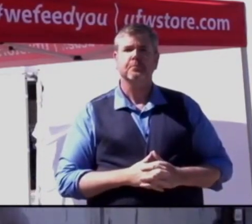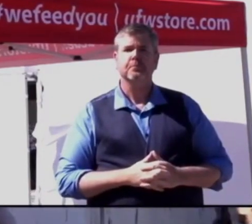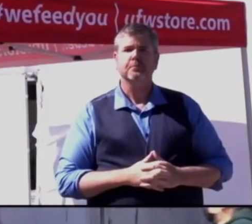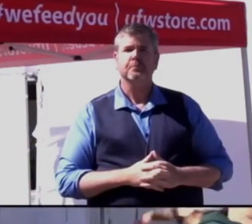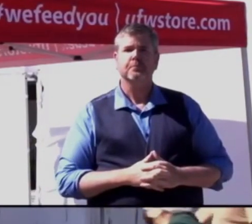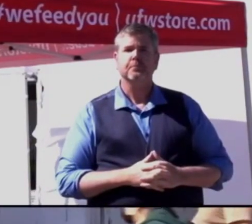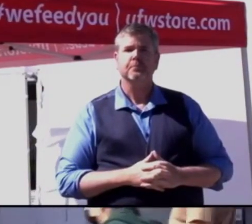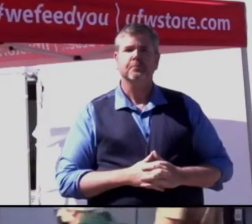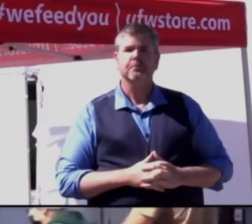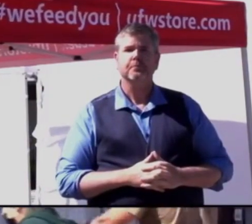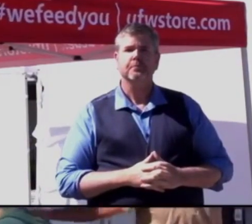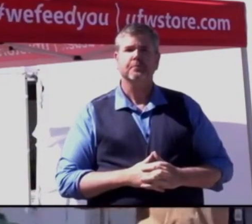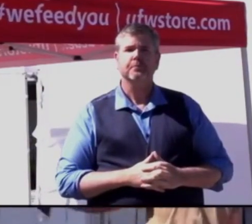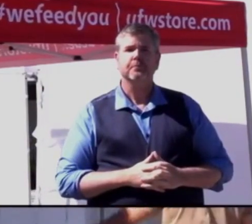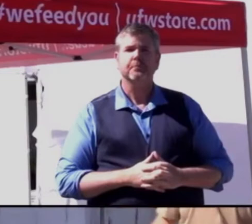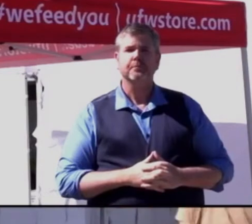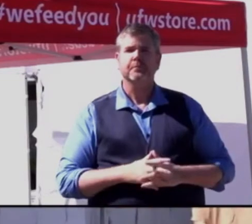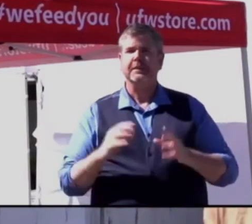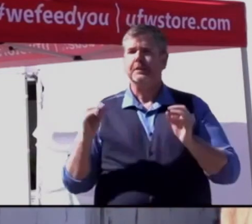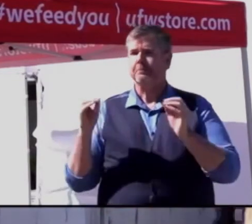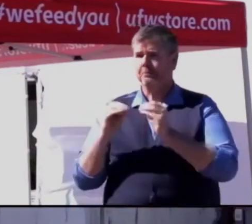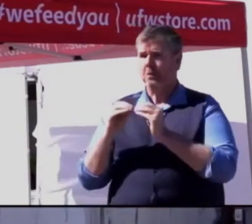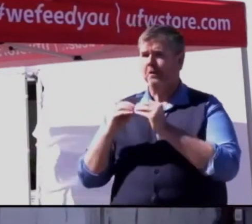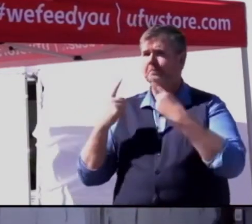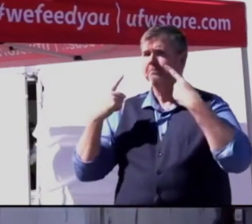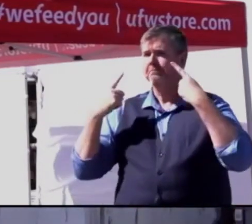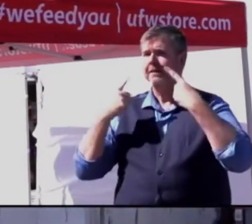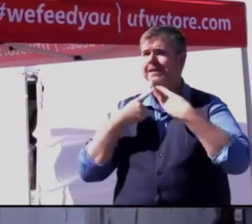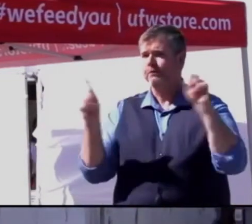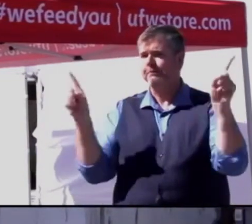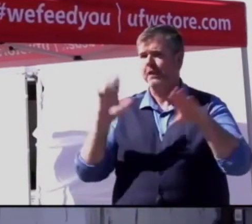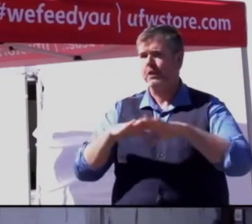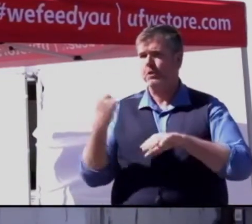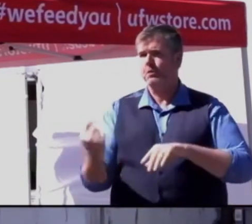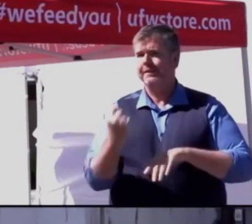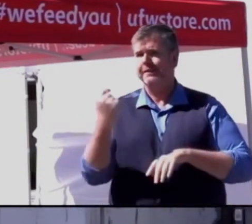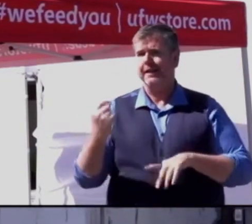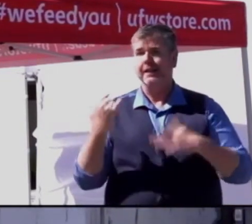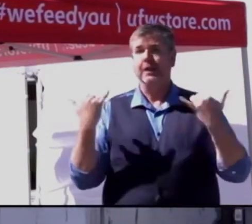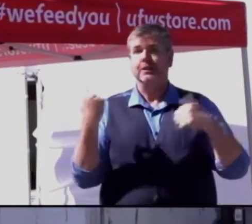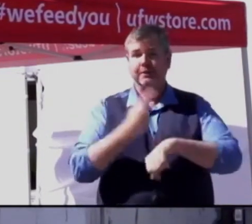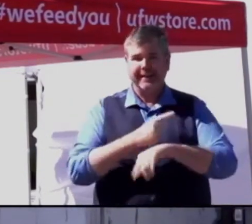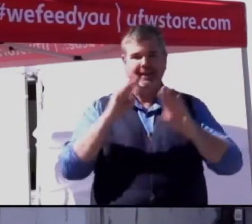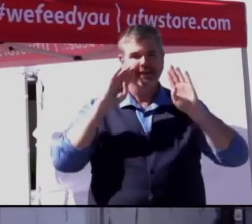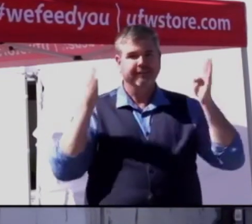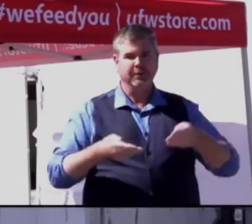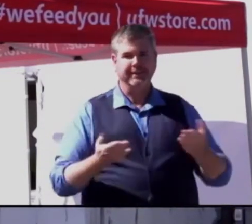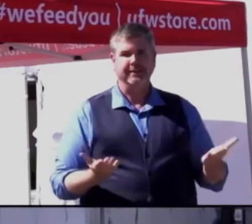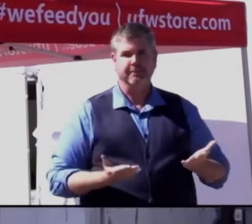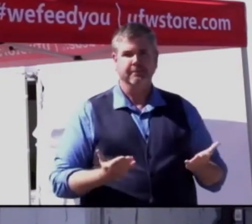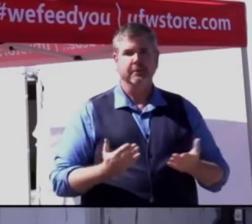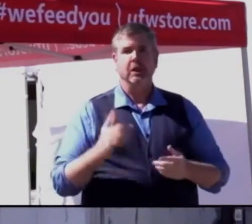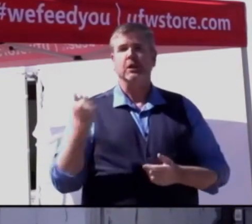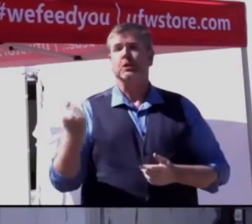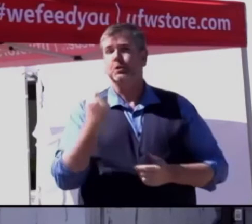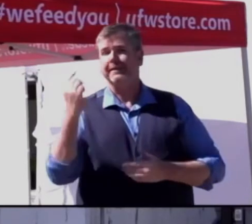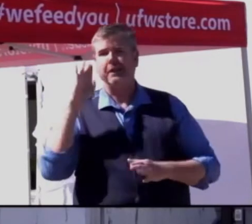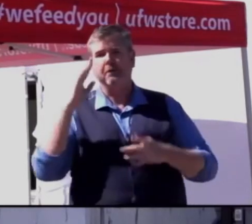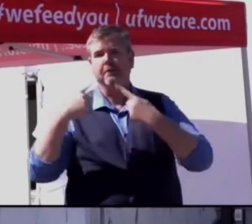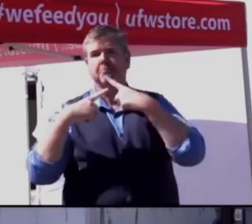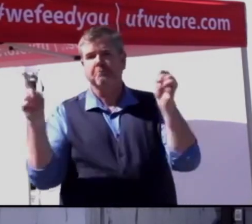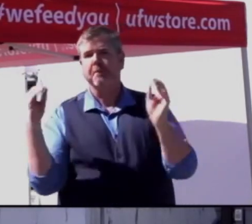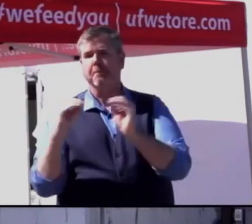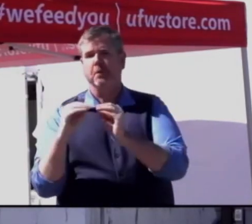We will have more to say about that on Tuesday. Today is a day about vaccination. I think that we have talked for a